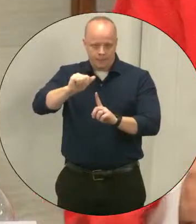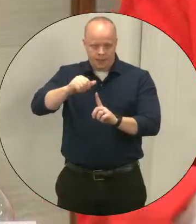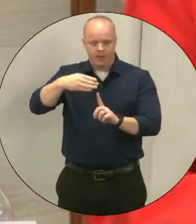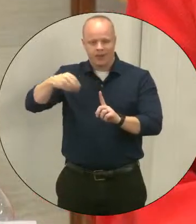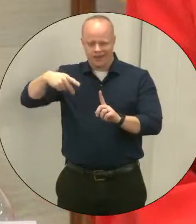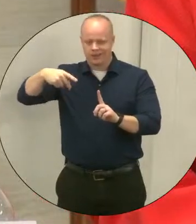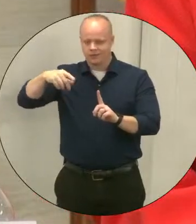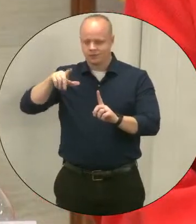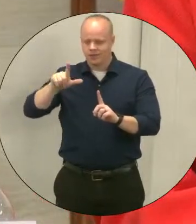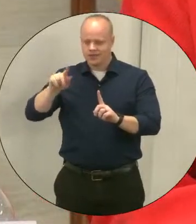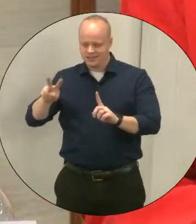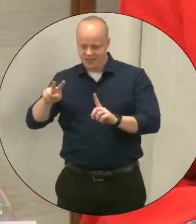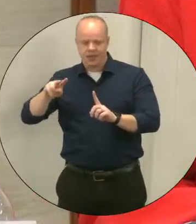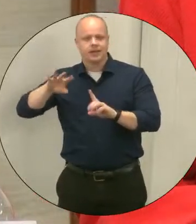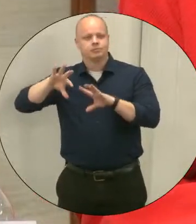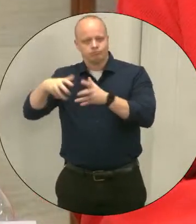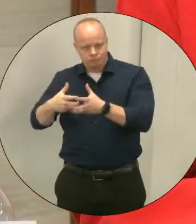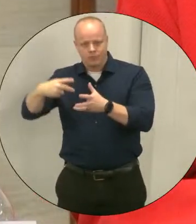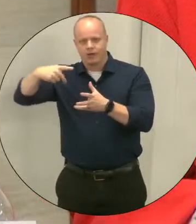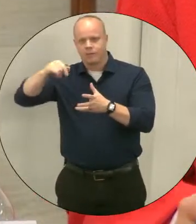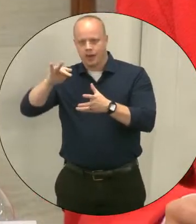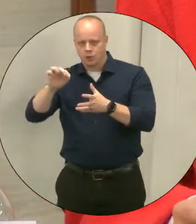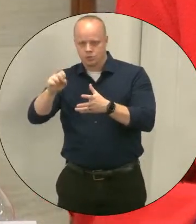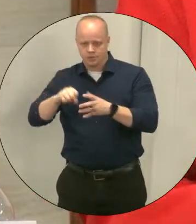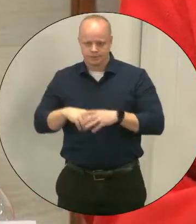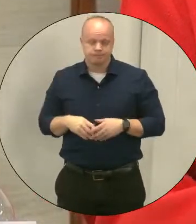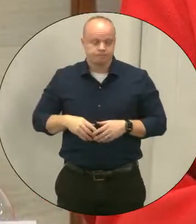of Paiutes. We'll go to item